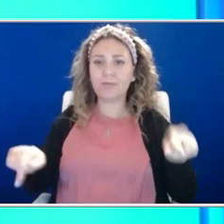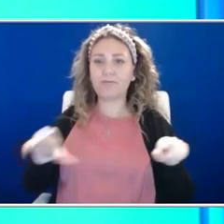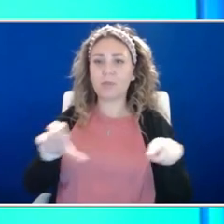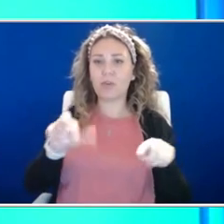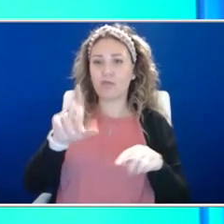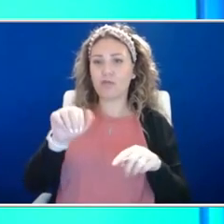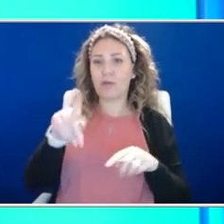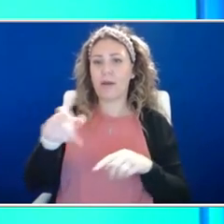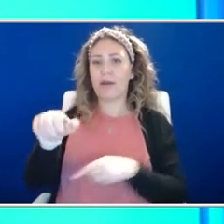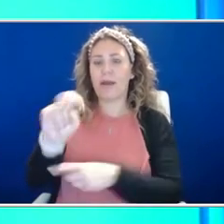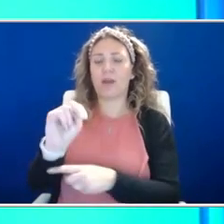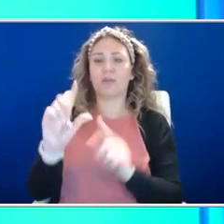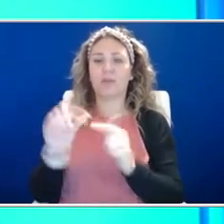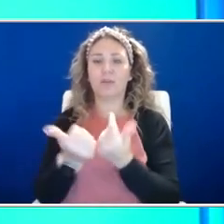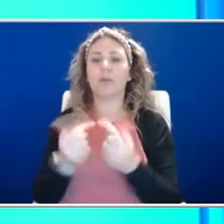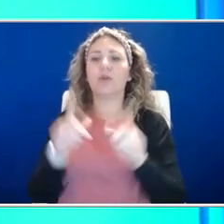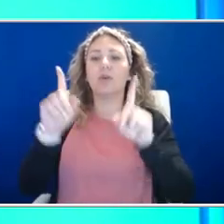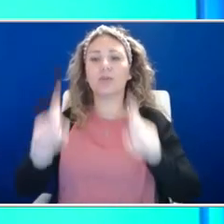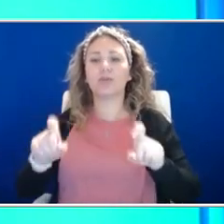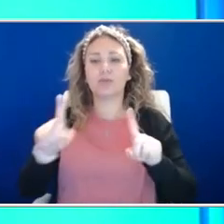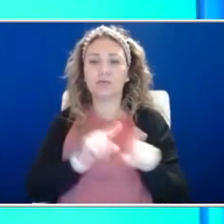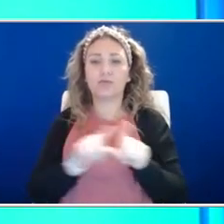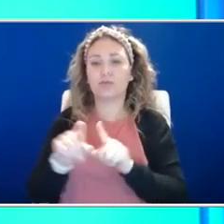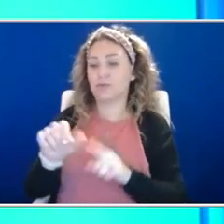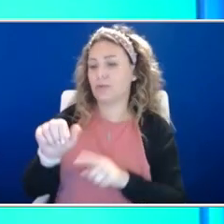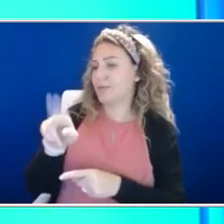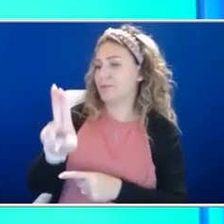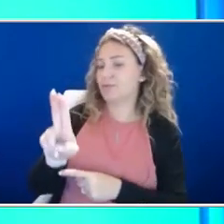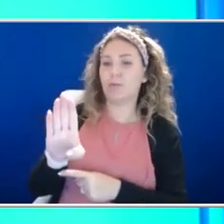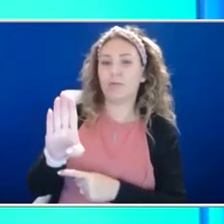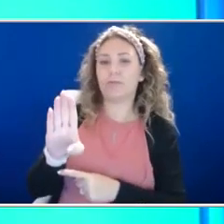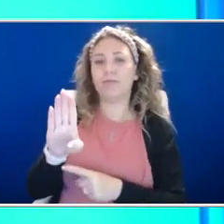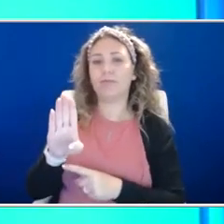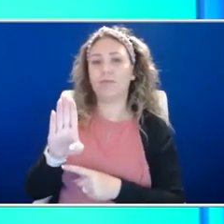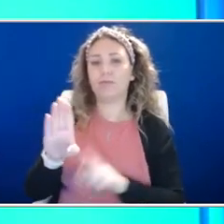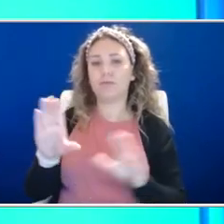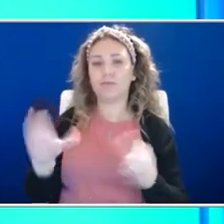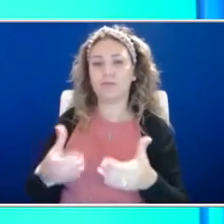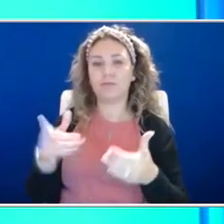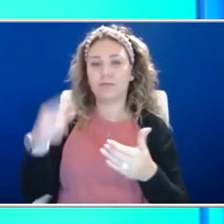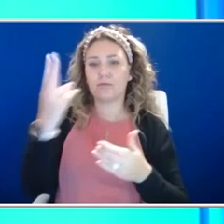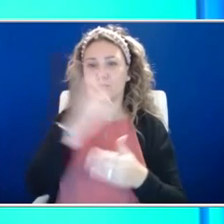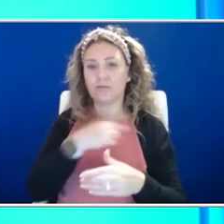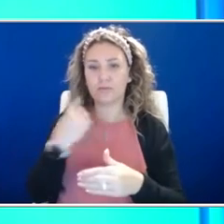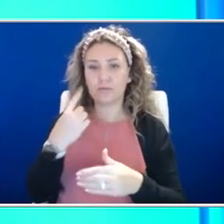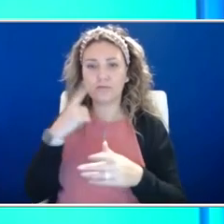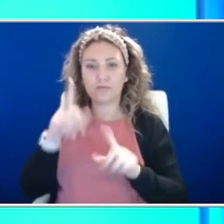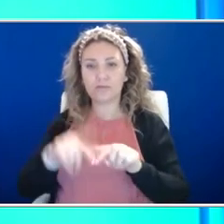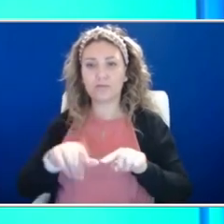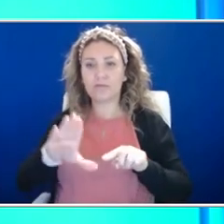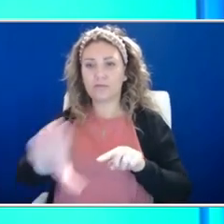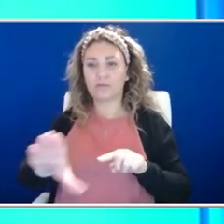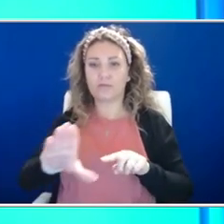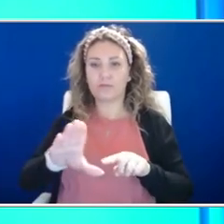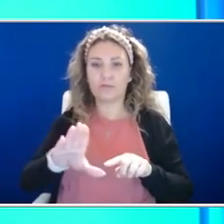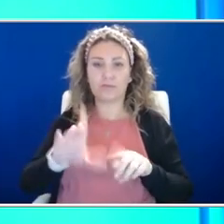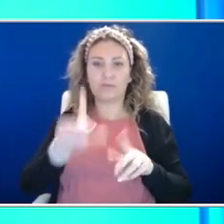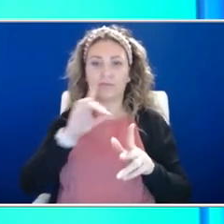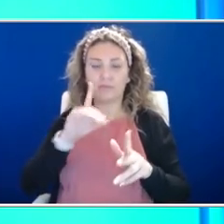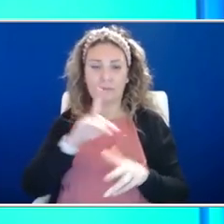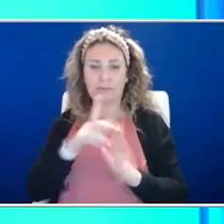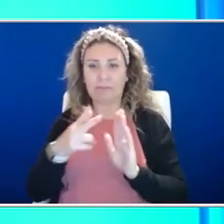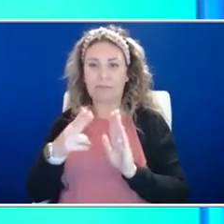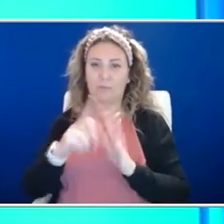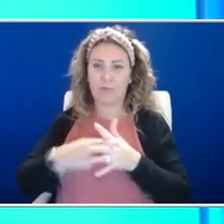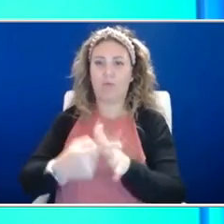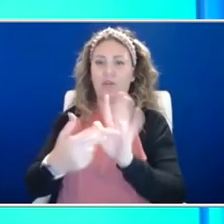tested on subgroups that has high risk of developing AKI based on their admission diagnosis. And when we did that,